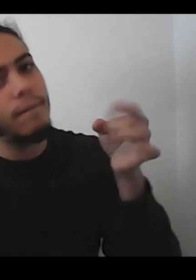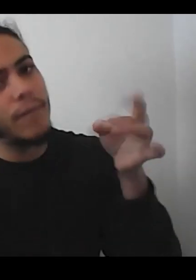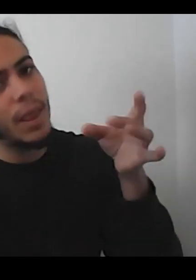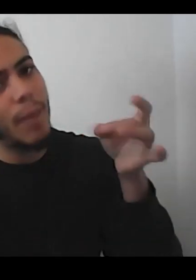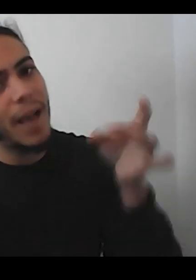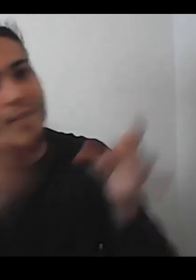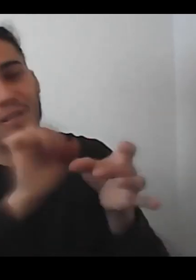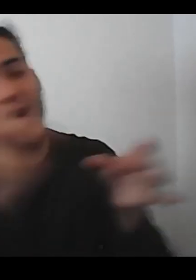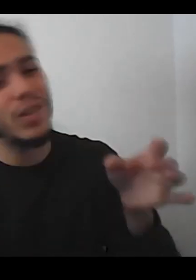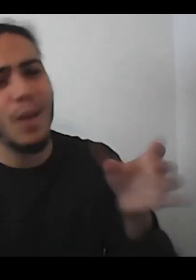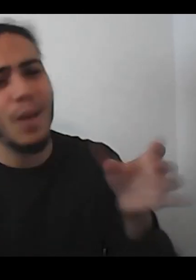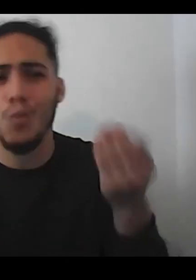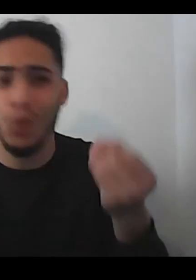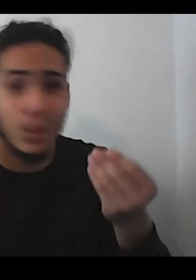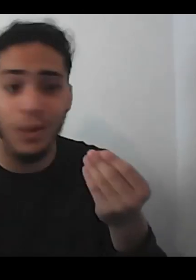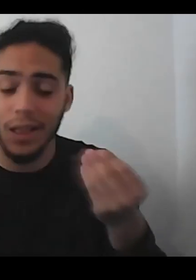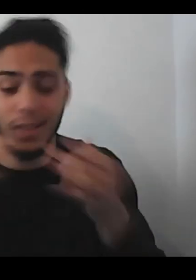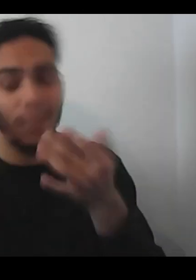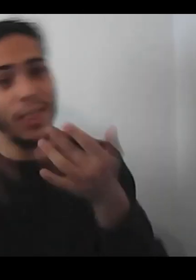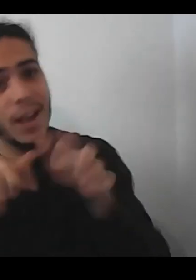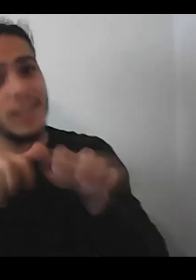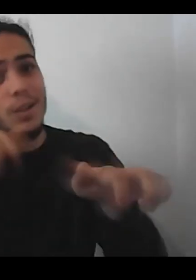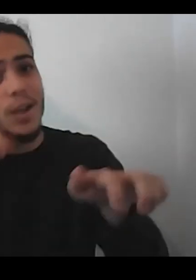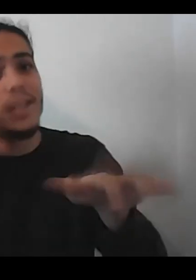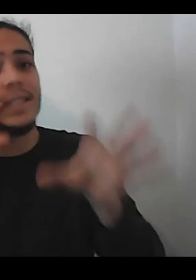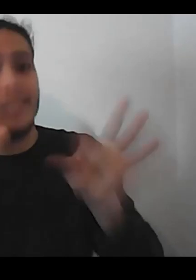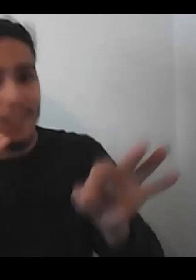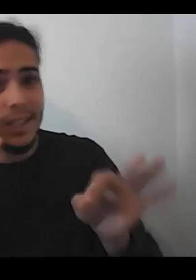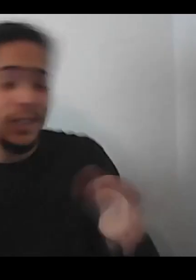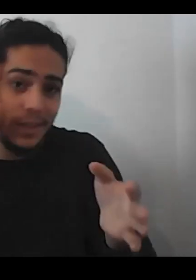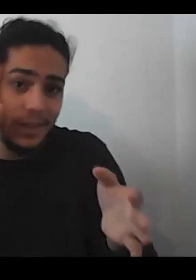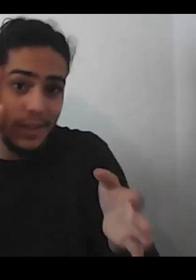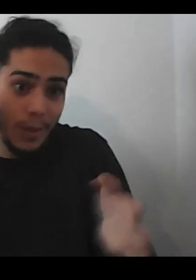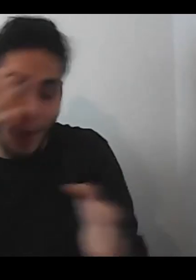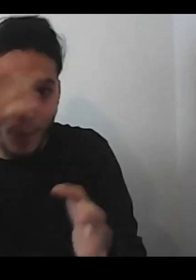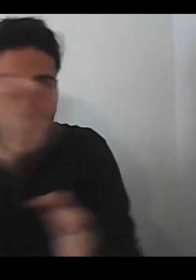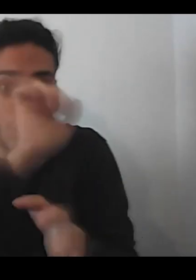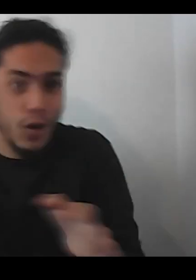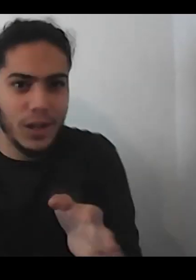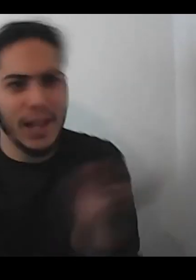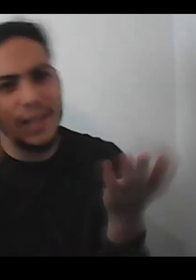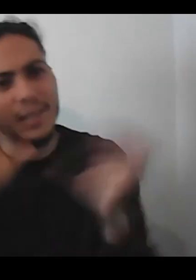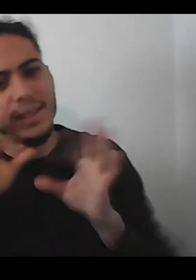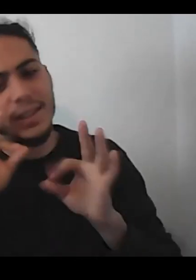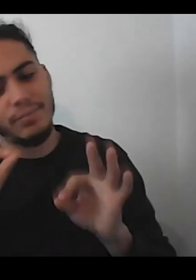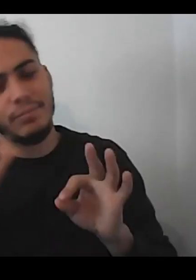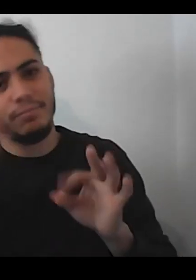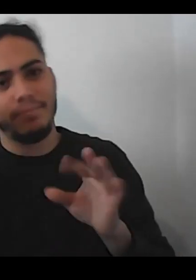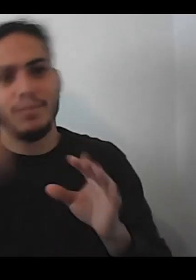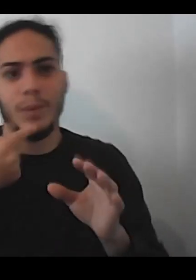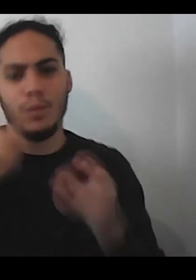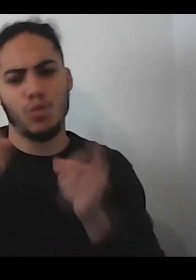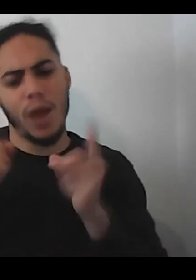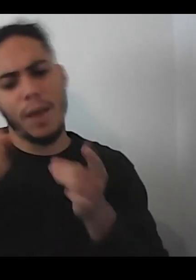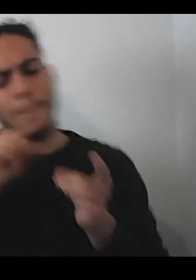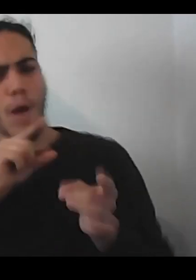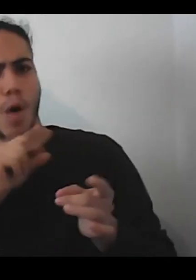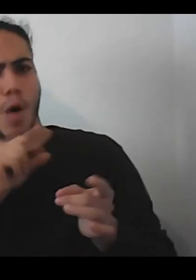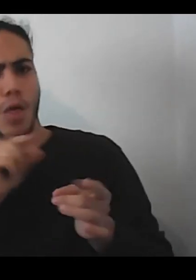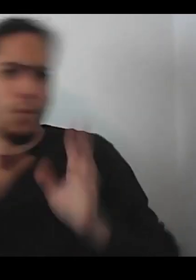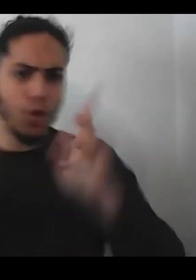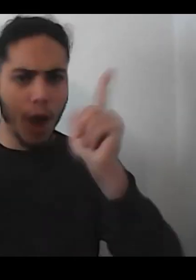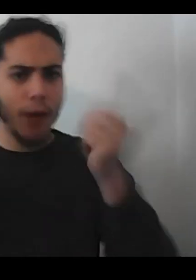and to get your feedback, so that we know what we can improve in all the parts of the project, including, of course, the